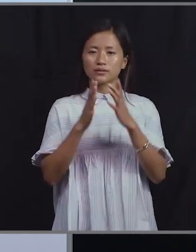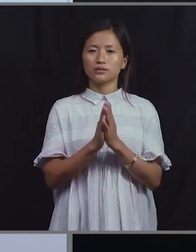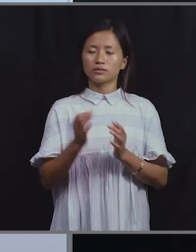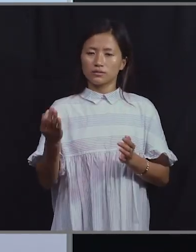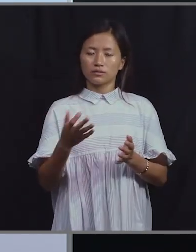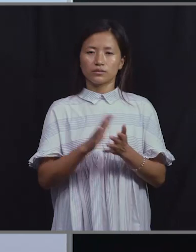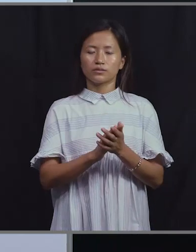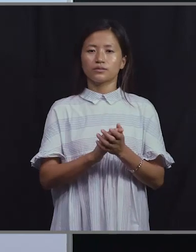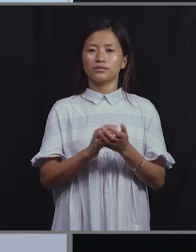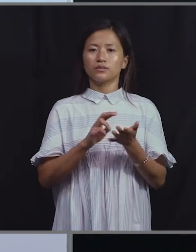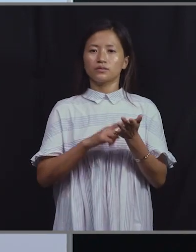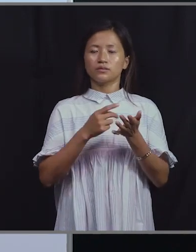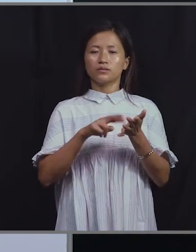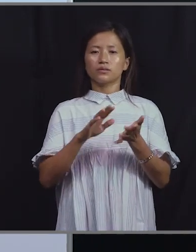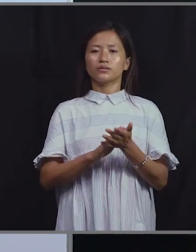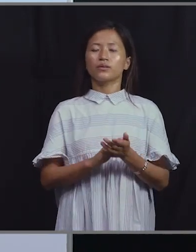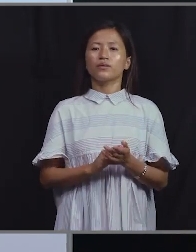weapons in atmosphere,